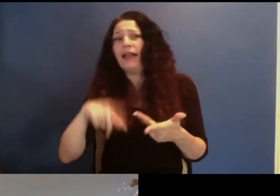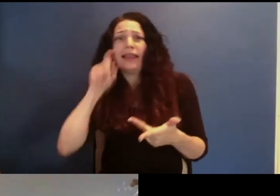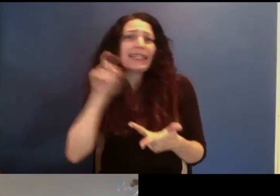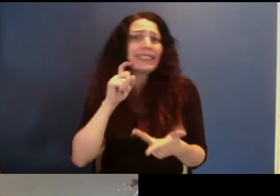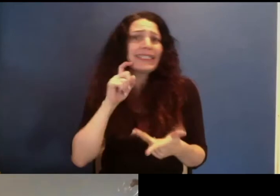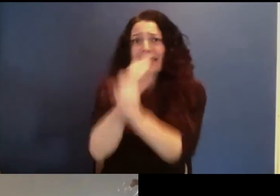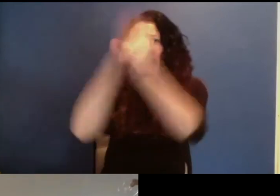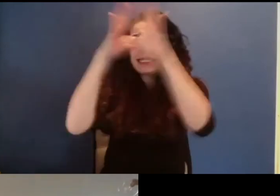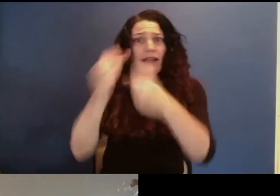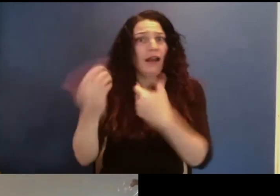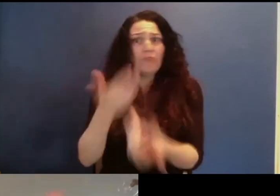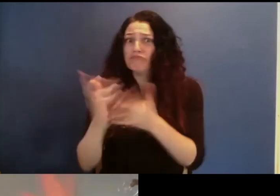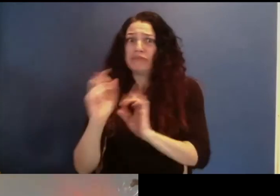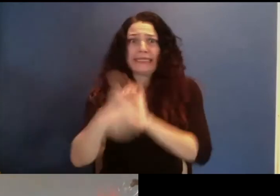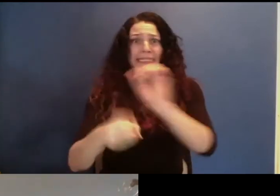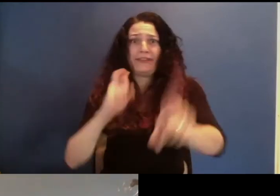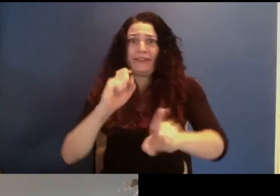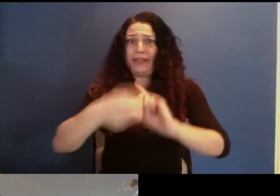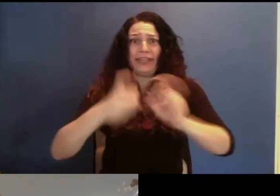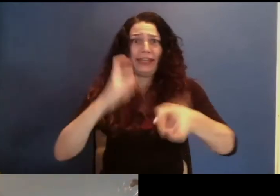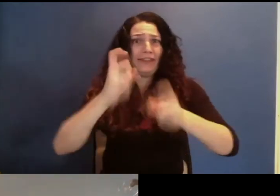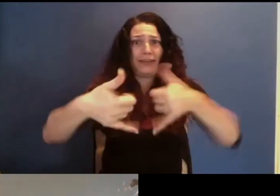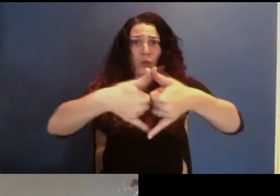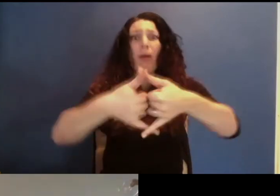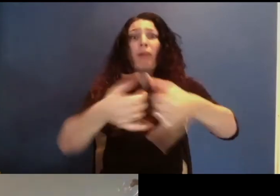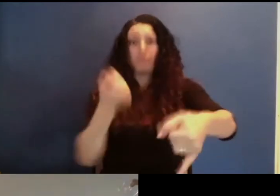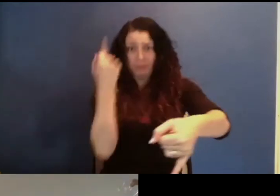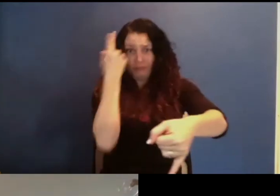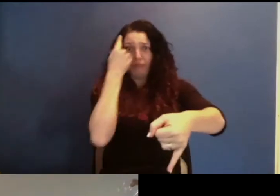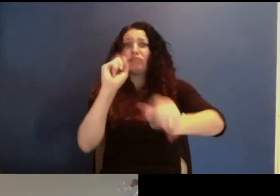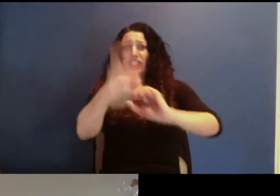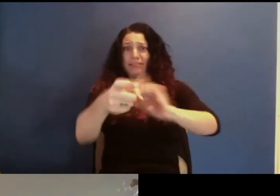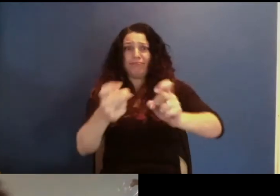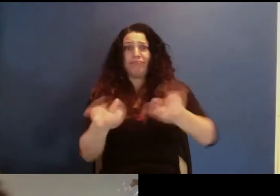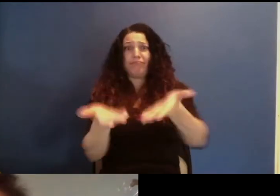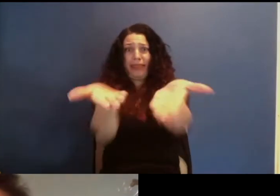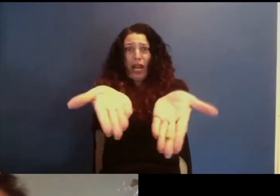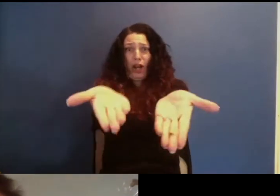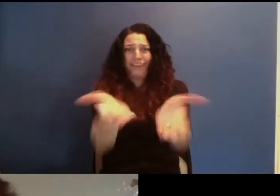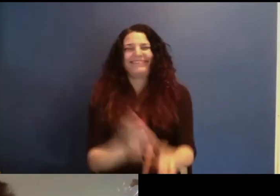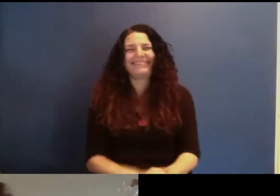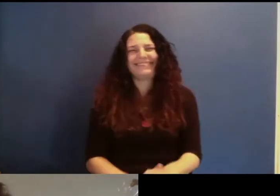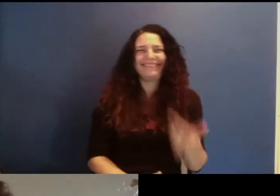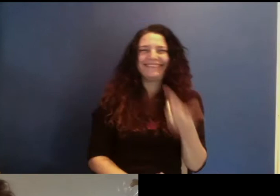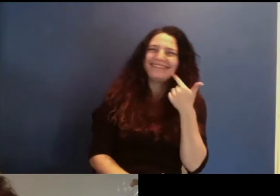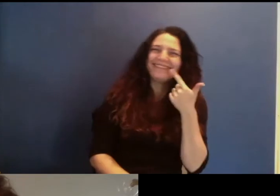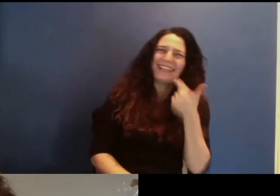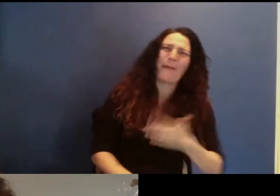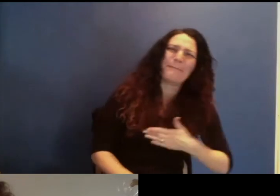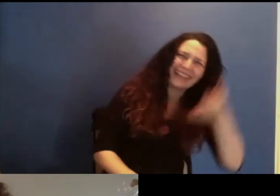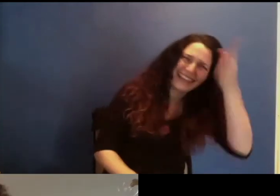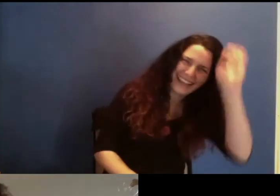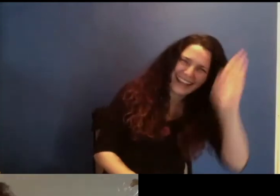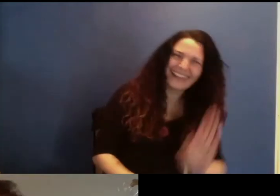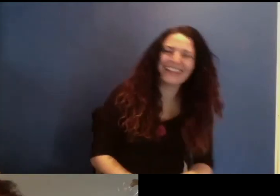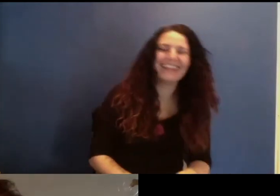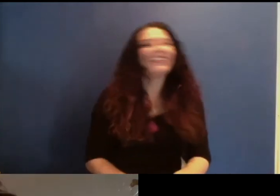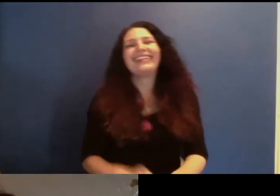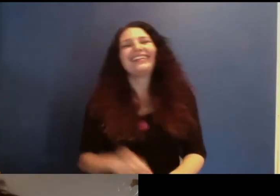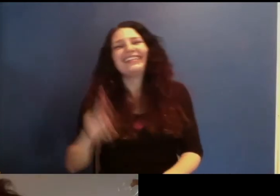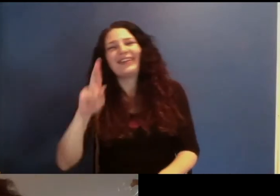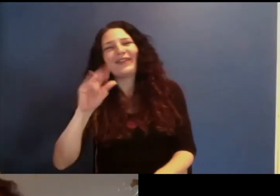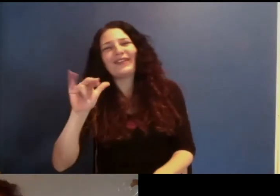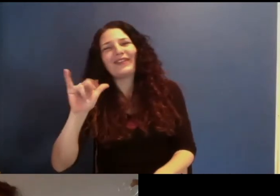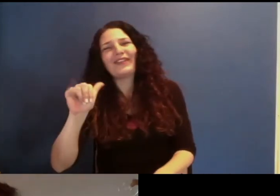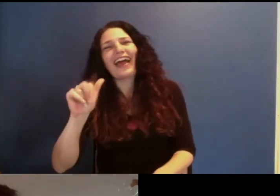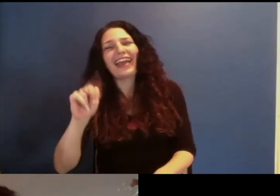give it. we get it. Oh my God. So, I mean, I think that like, but like, the thing